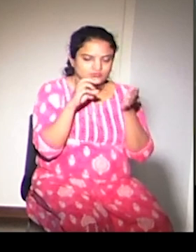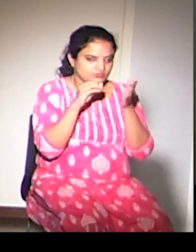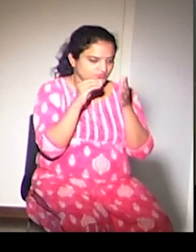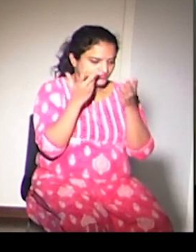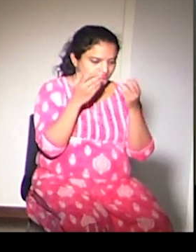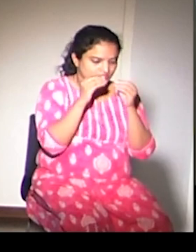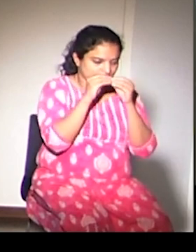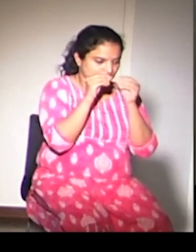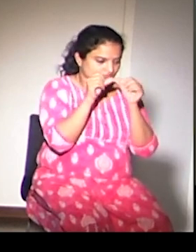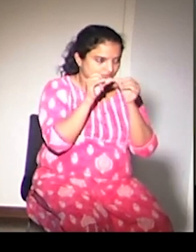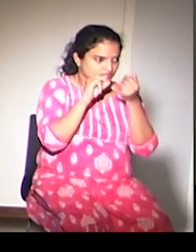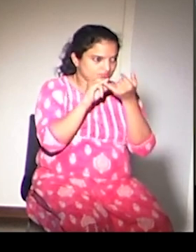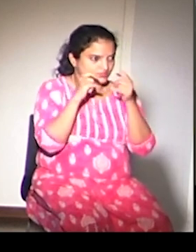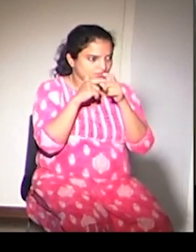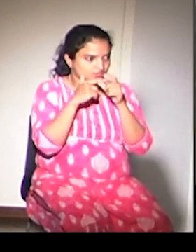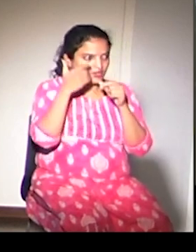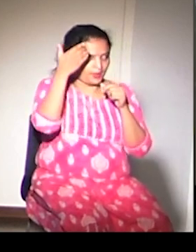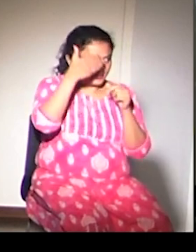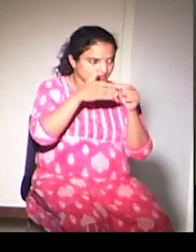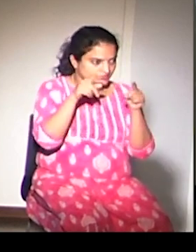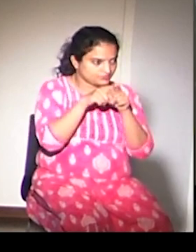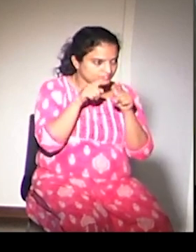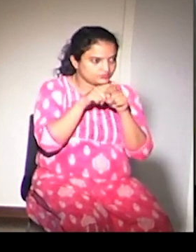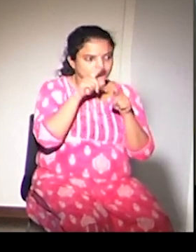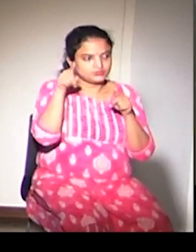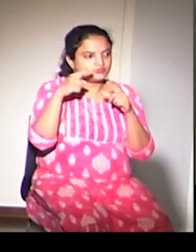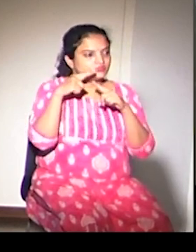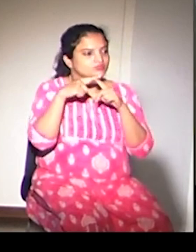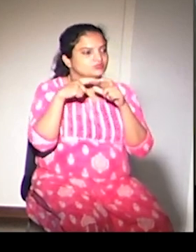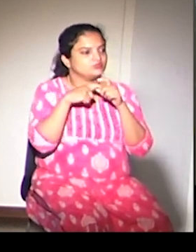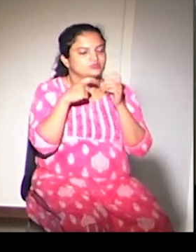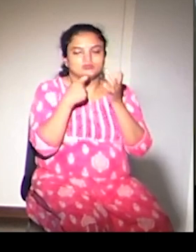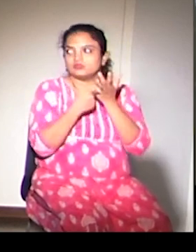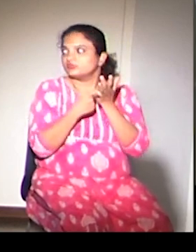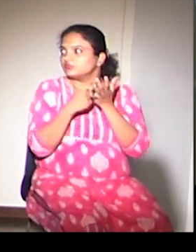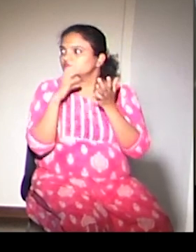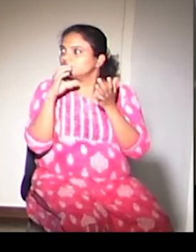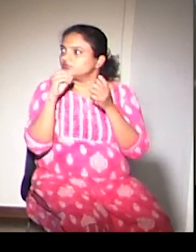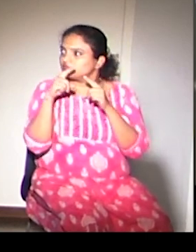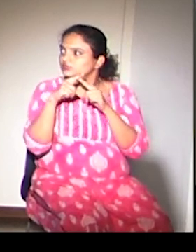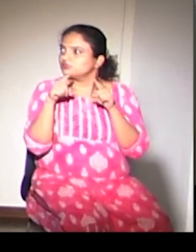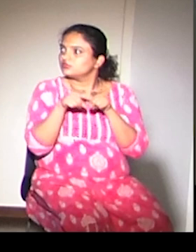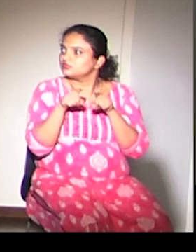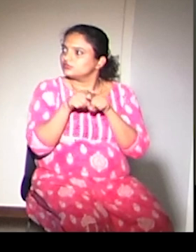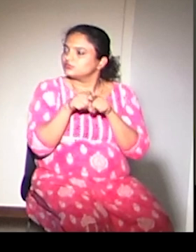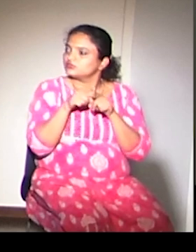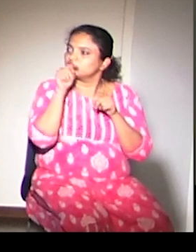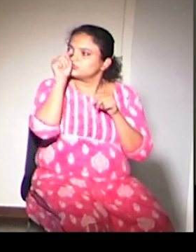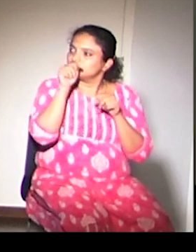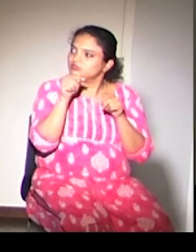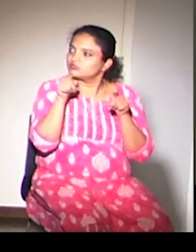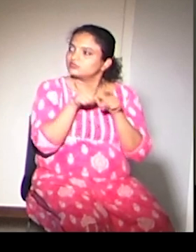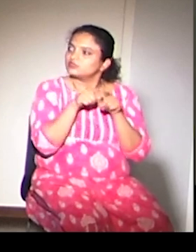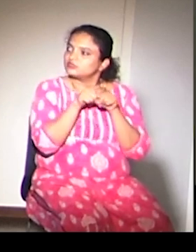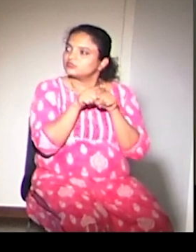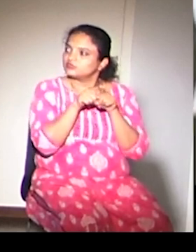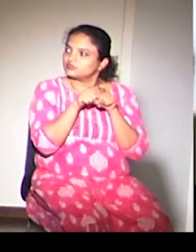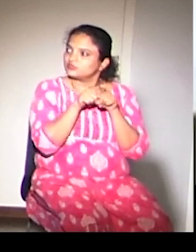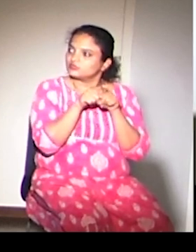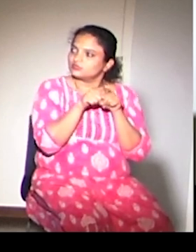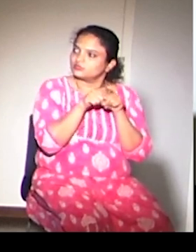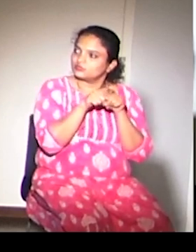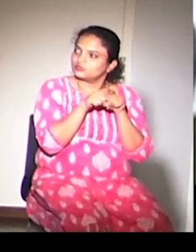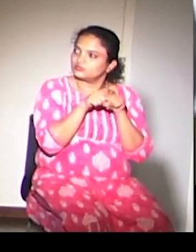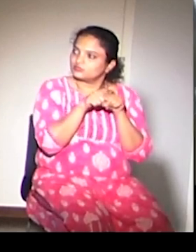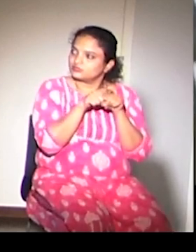the tiles. Were they all terracotta, or was there different types of clay used? Well, that's a good point, actually, and I was going to go into a bit of